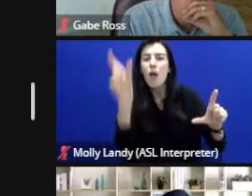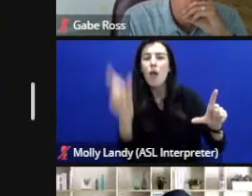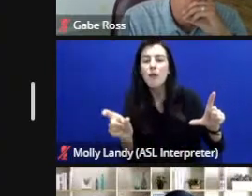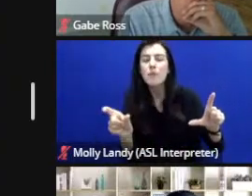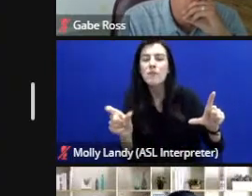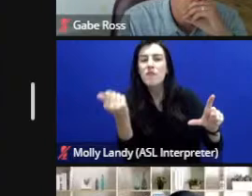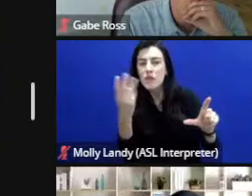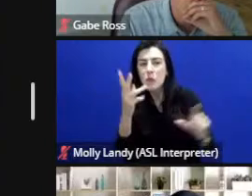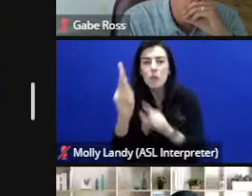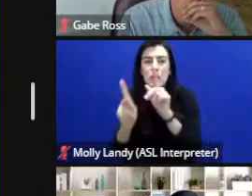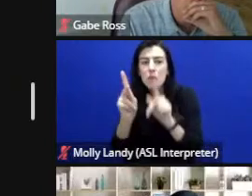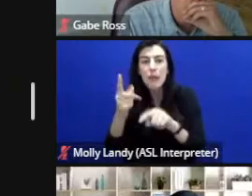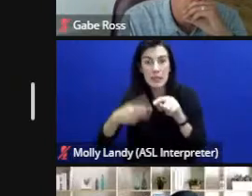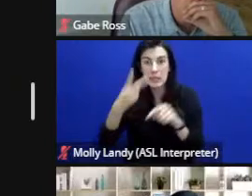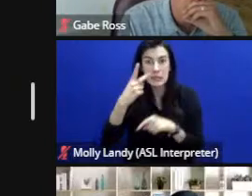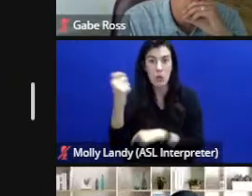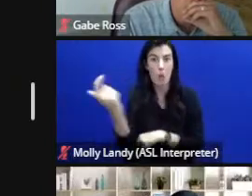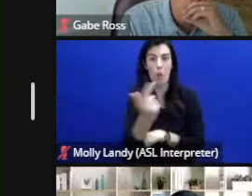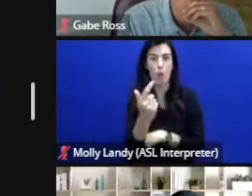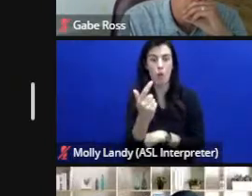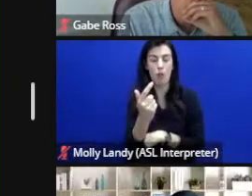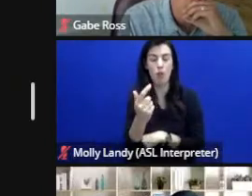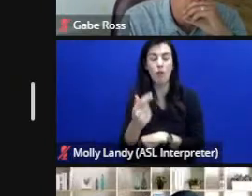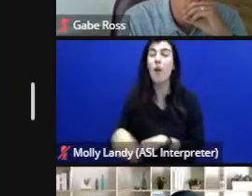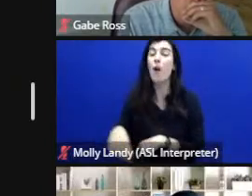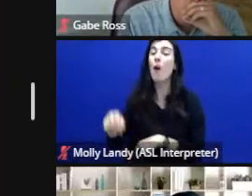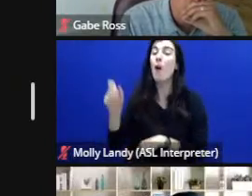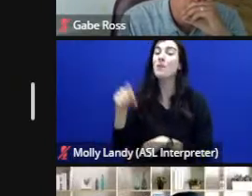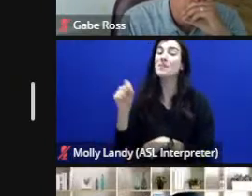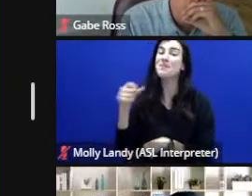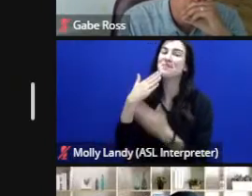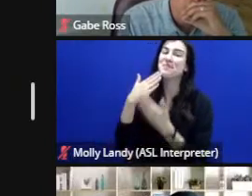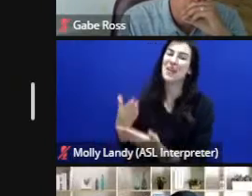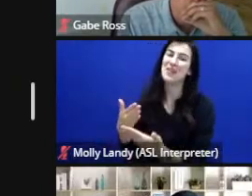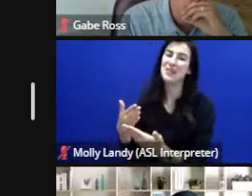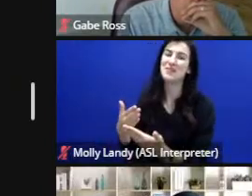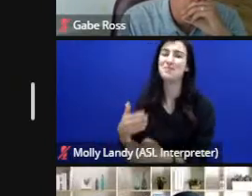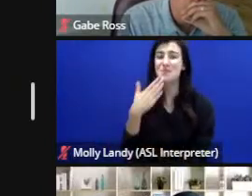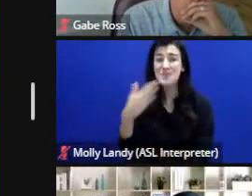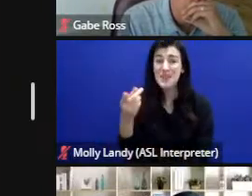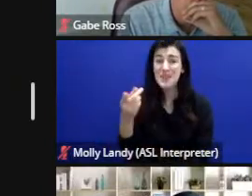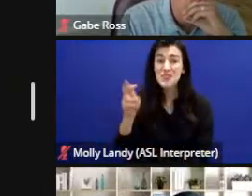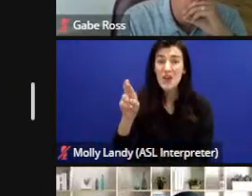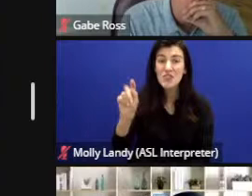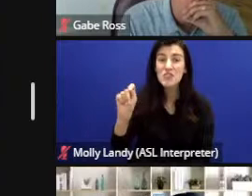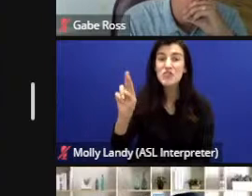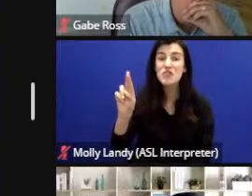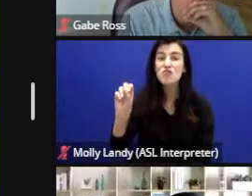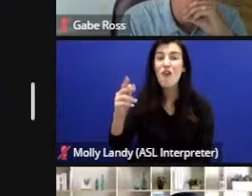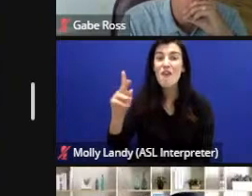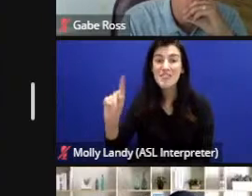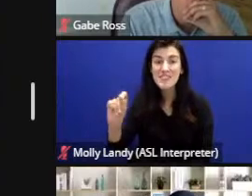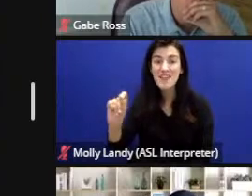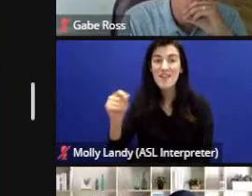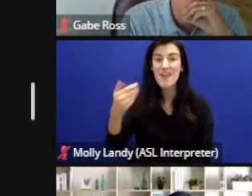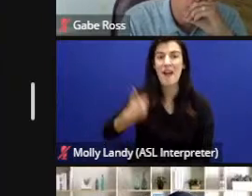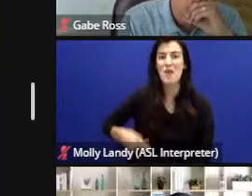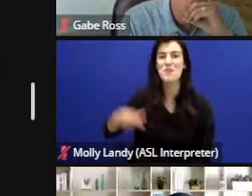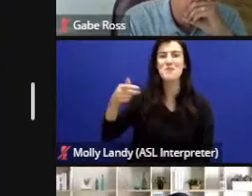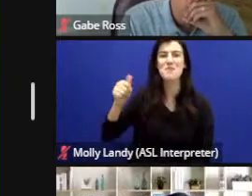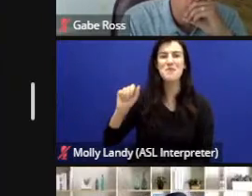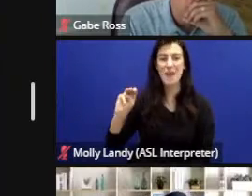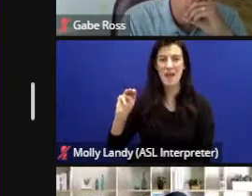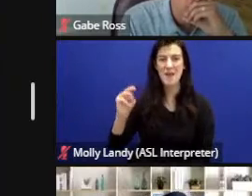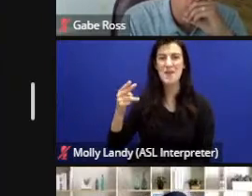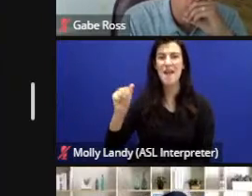jump in. Thank you so much, Dr. Troshett. I really appreciate this is Pam Haynes, I'm